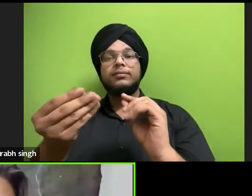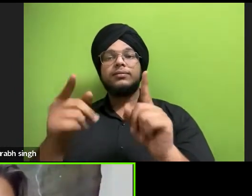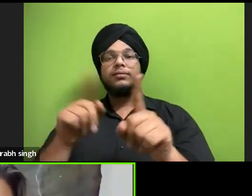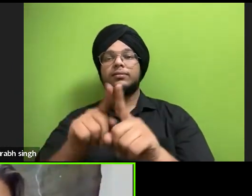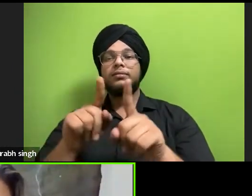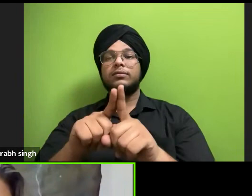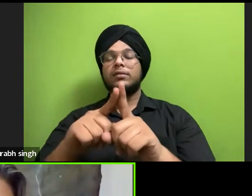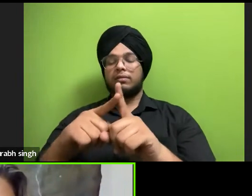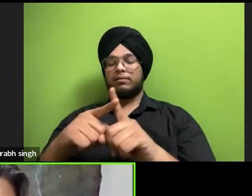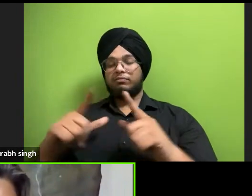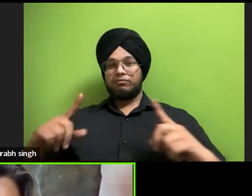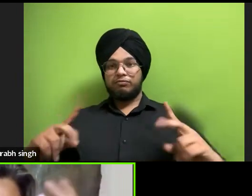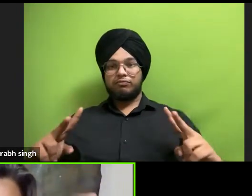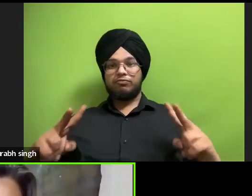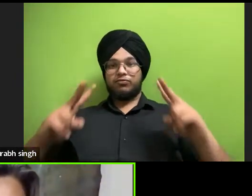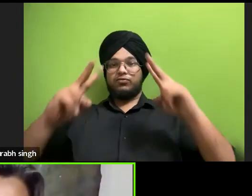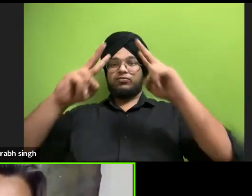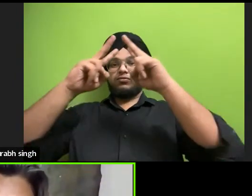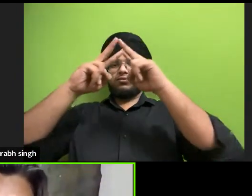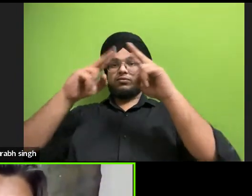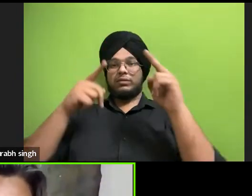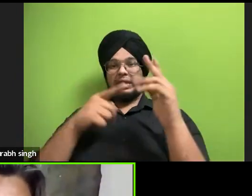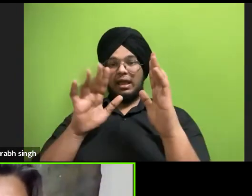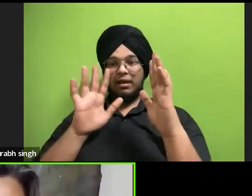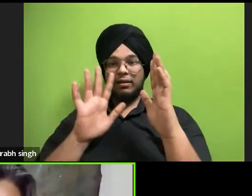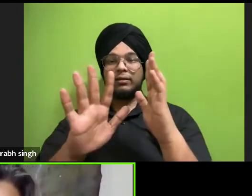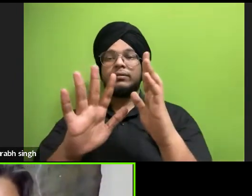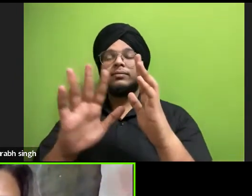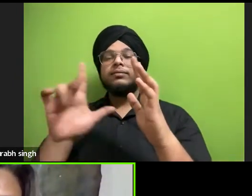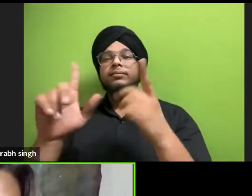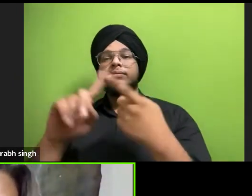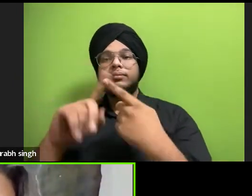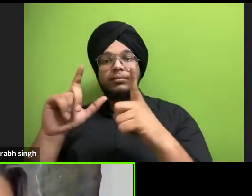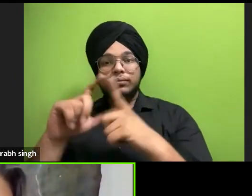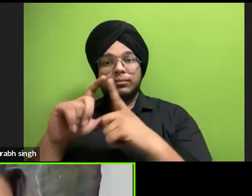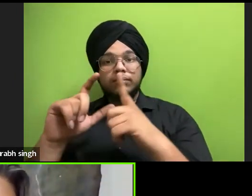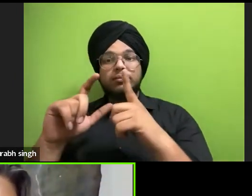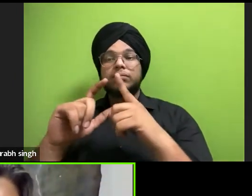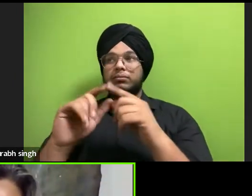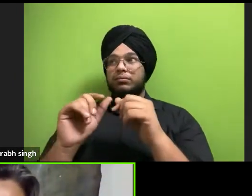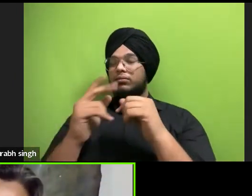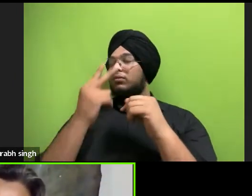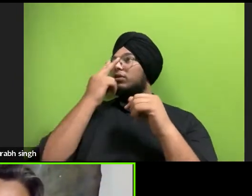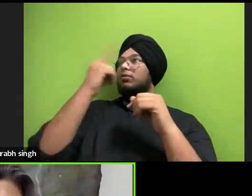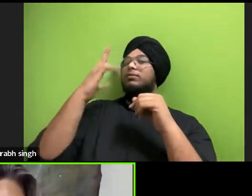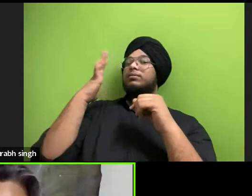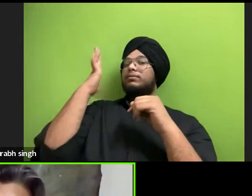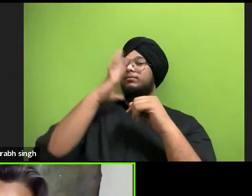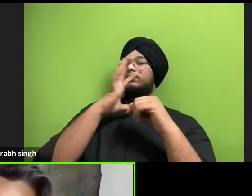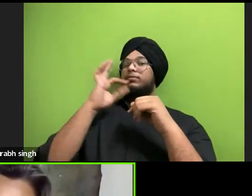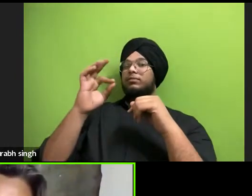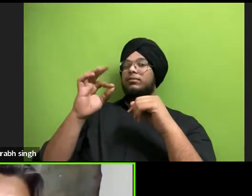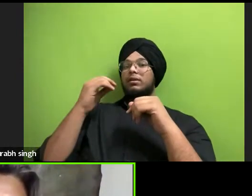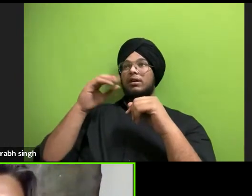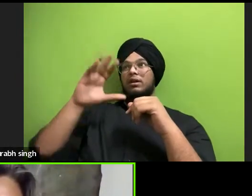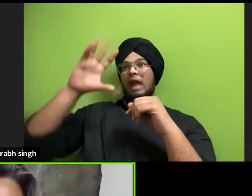tower that sits above the podium houses our LED that speaks to Hong Kong Island at